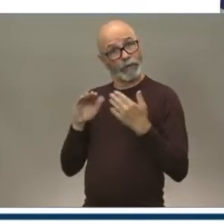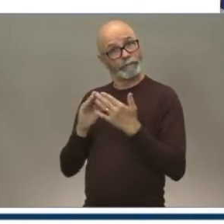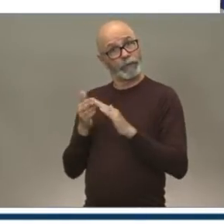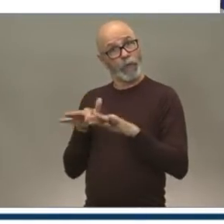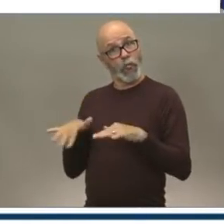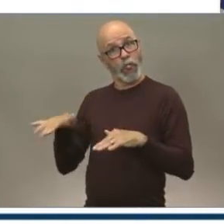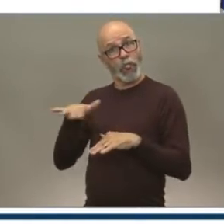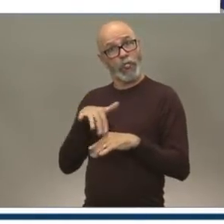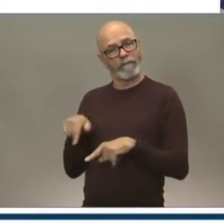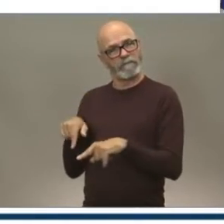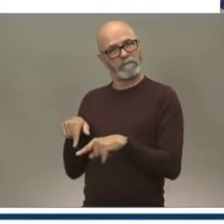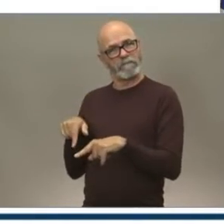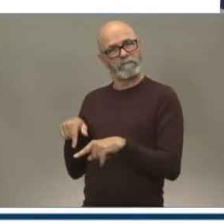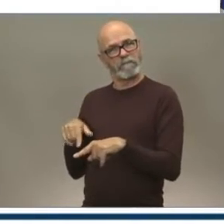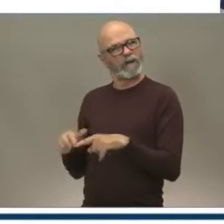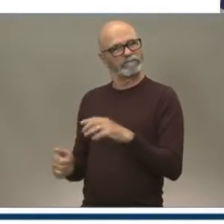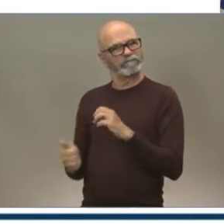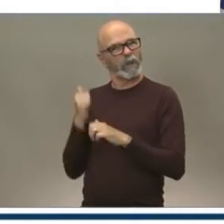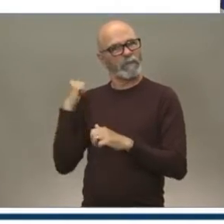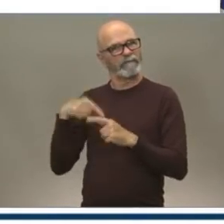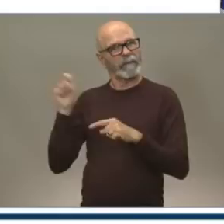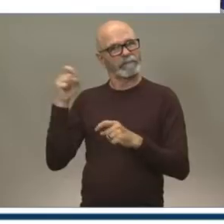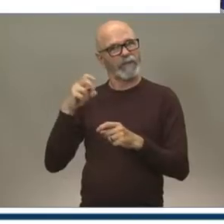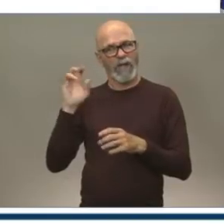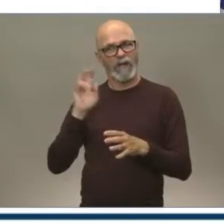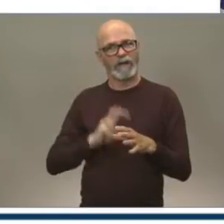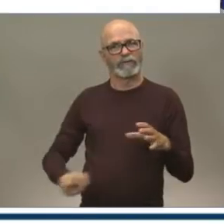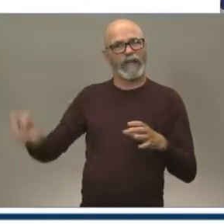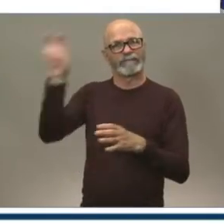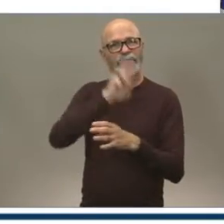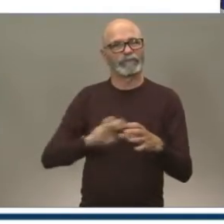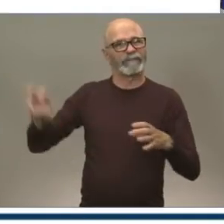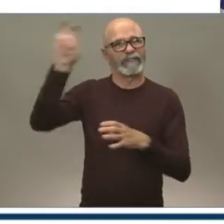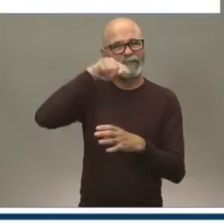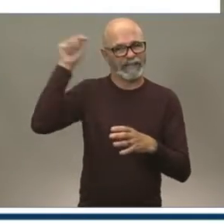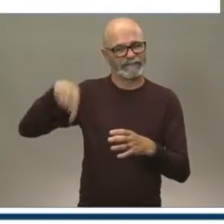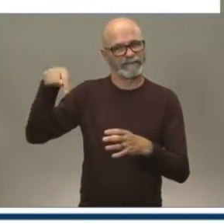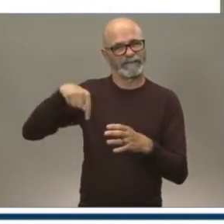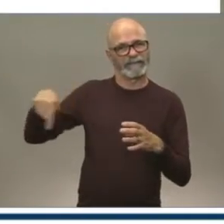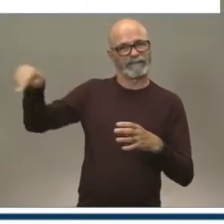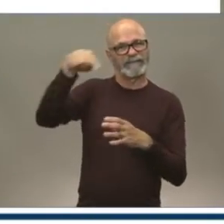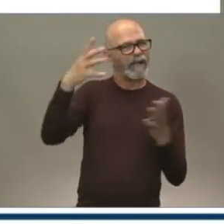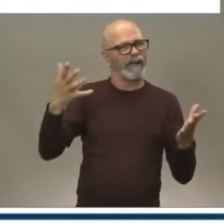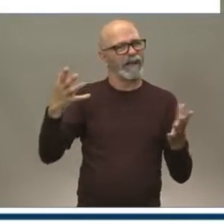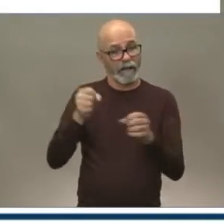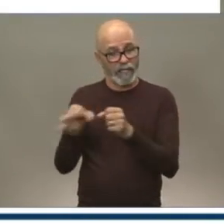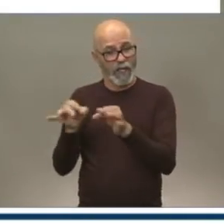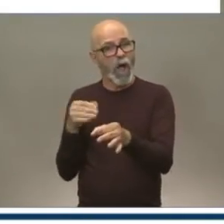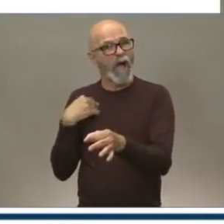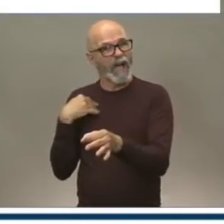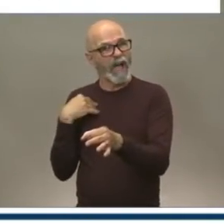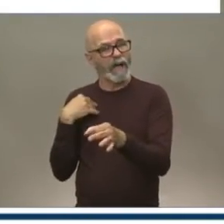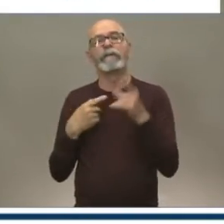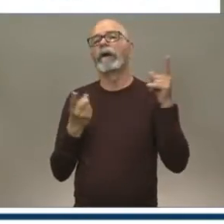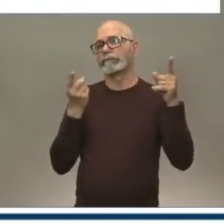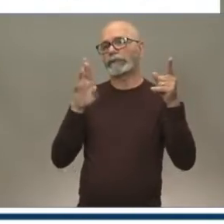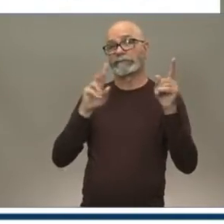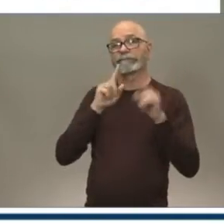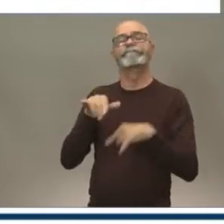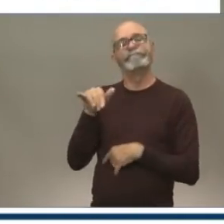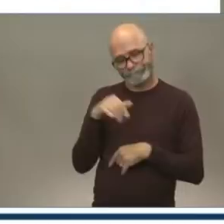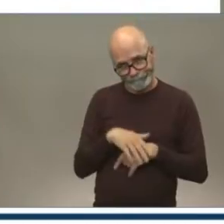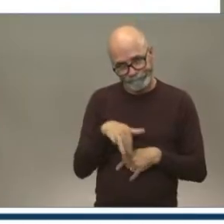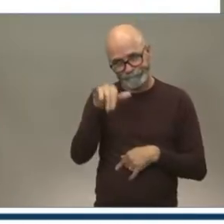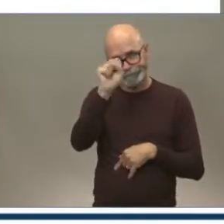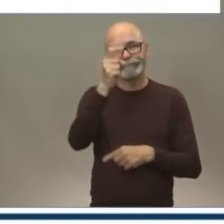of these supposedly more highly contagious variants? I think it's twofold. That the cases we're seeing almost virtually are all in travelers who are